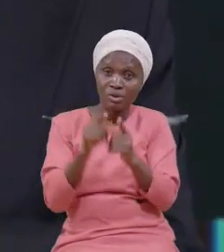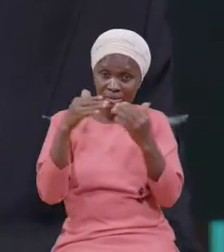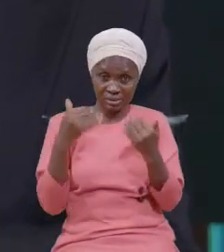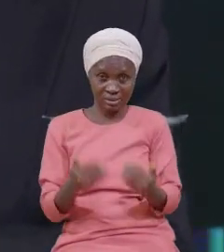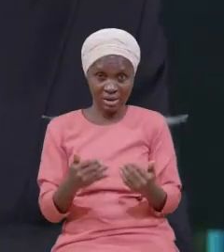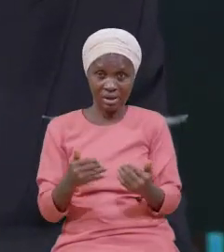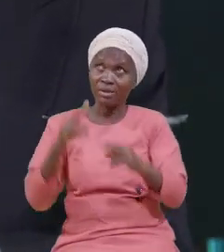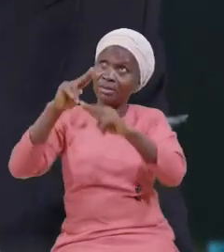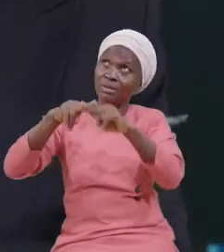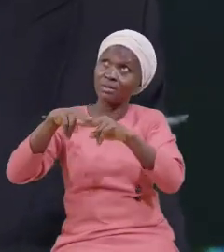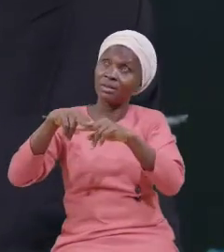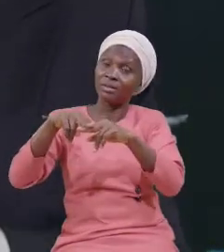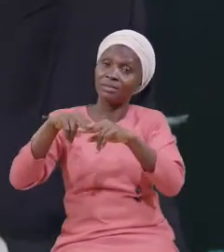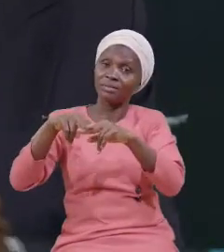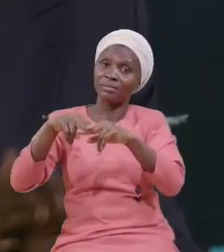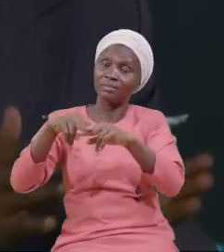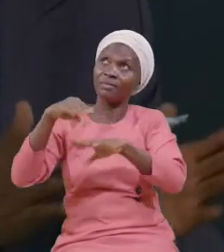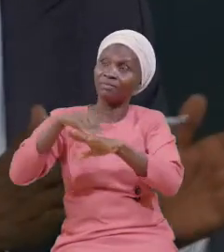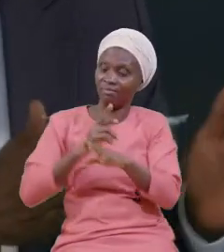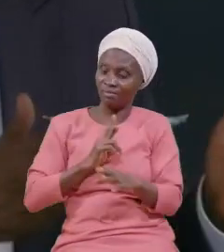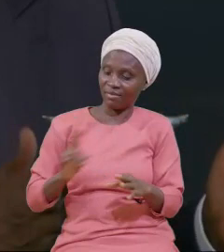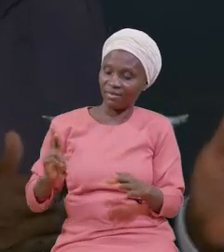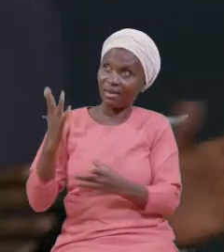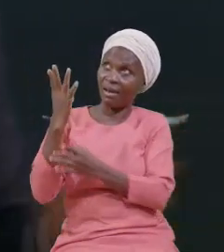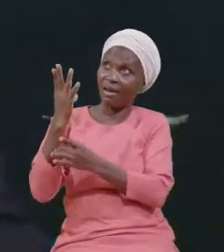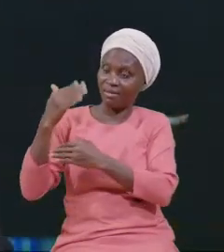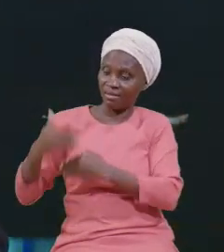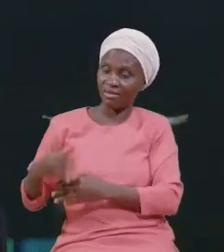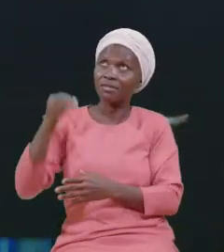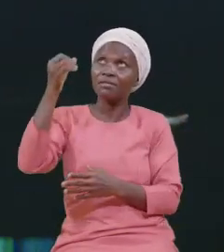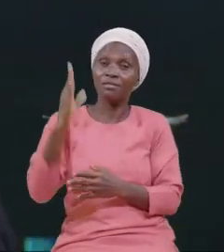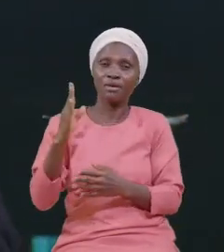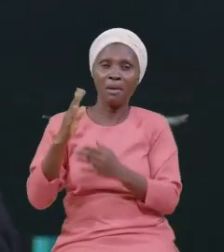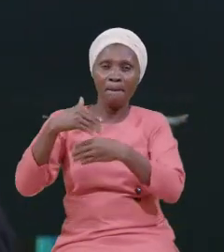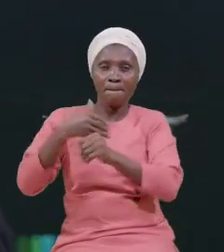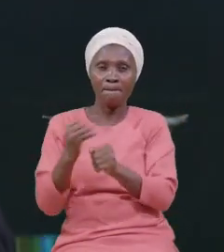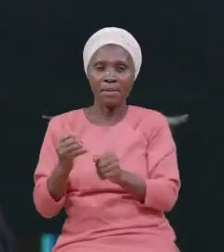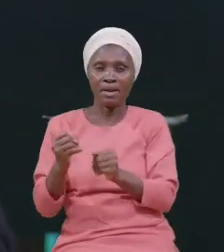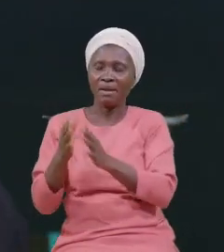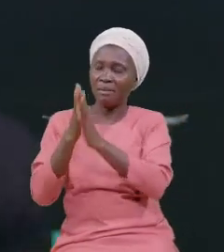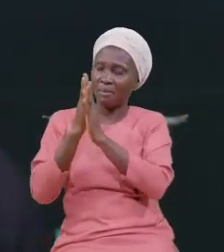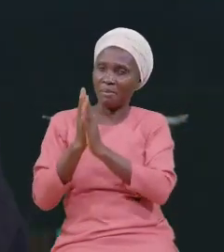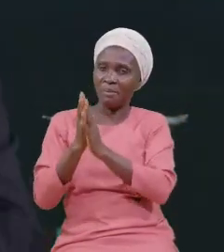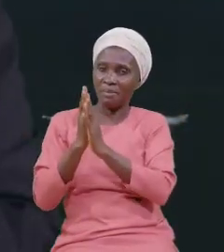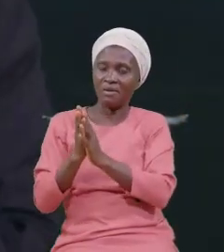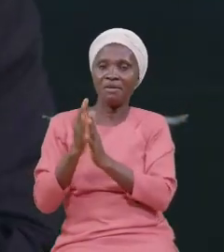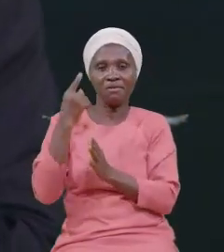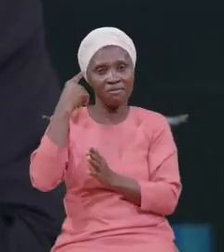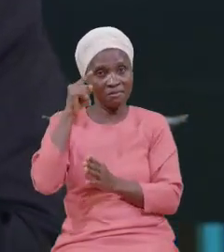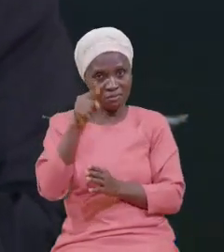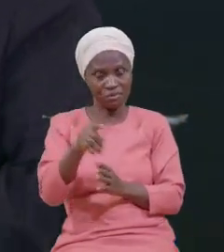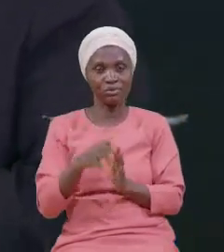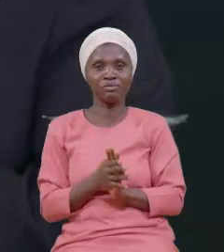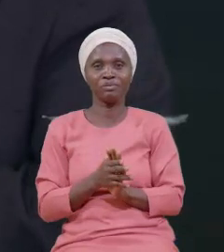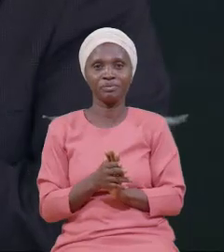seated on the right hand side of God and is making intercession for you. When Christ was here